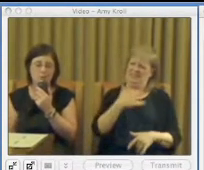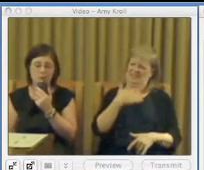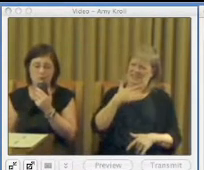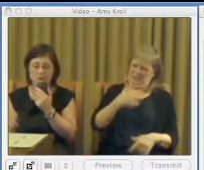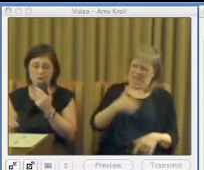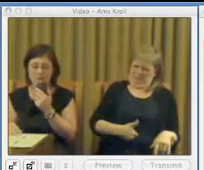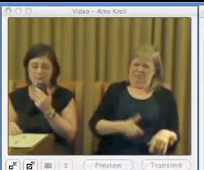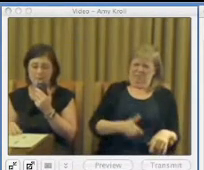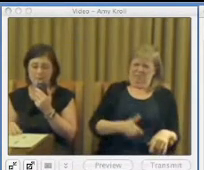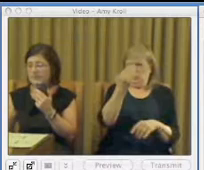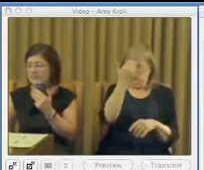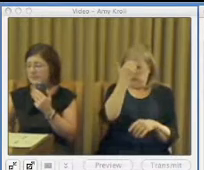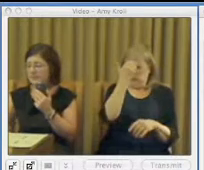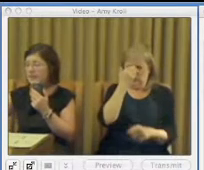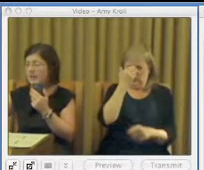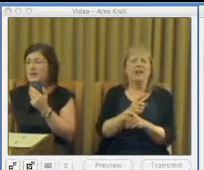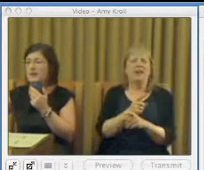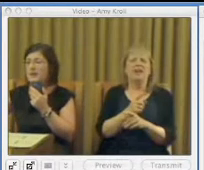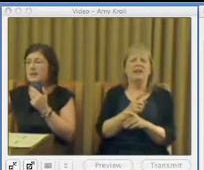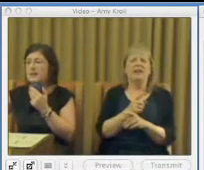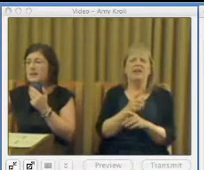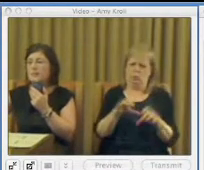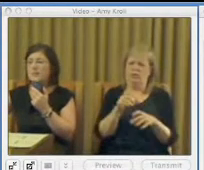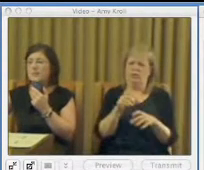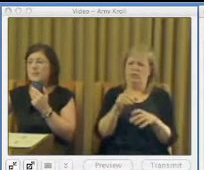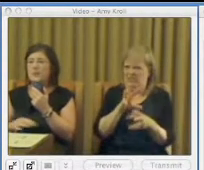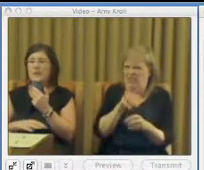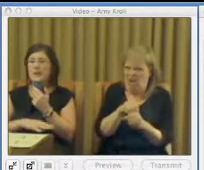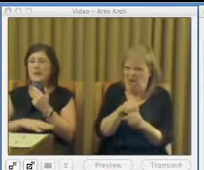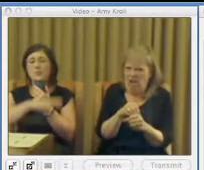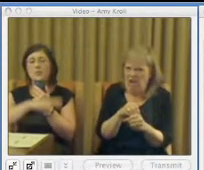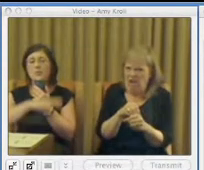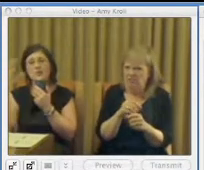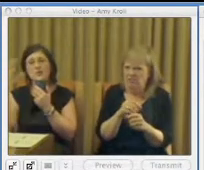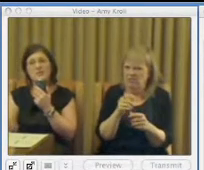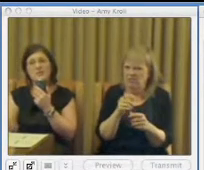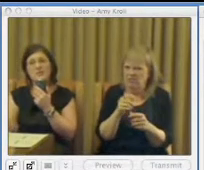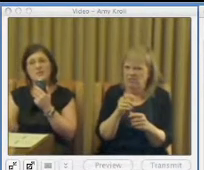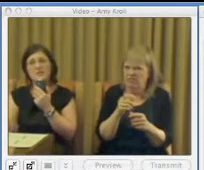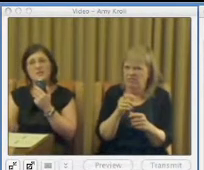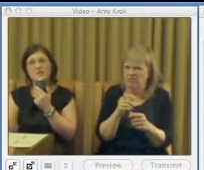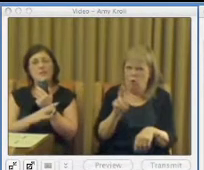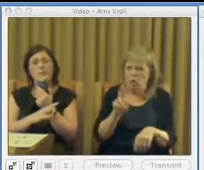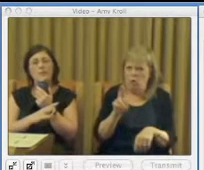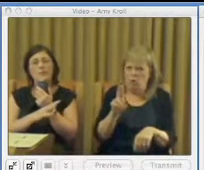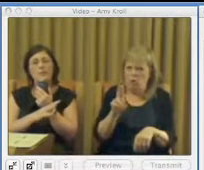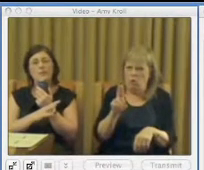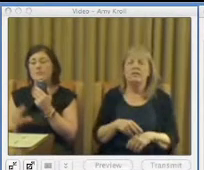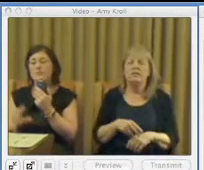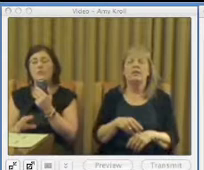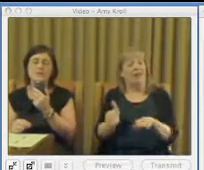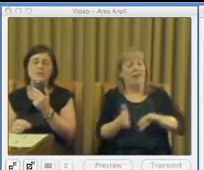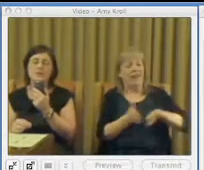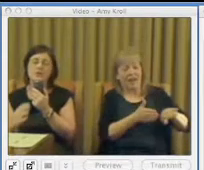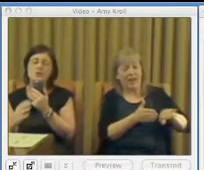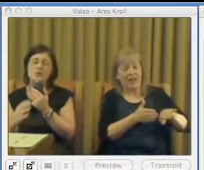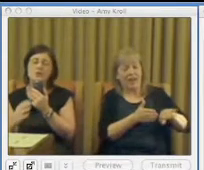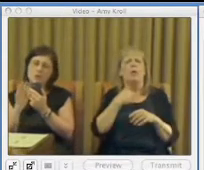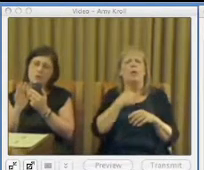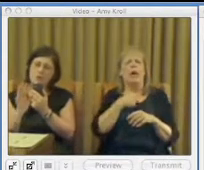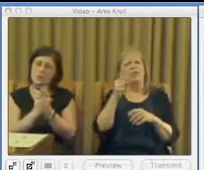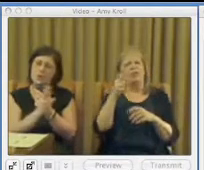validation of the work that we were doing. So we then moved on to think about the